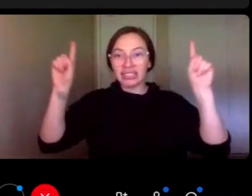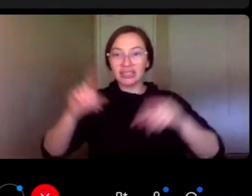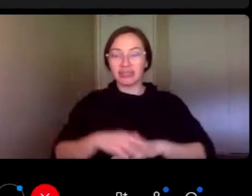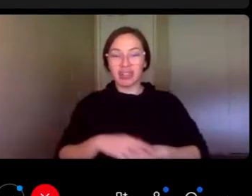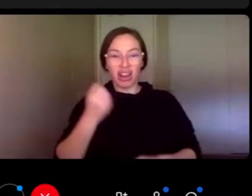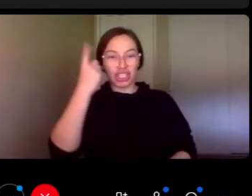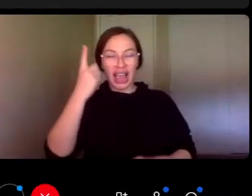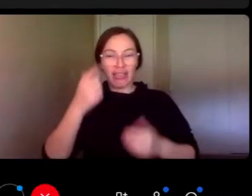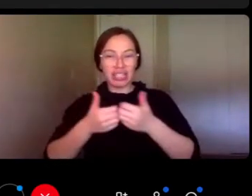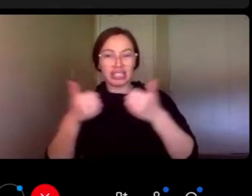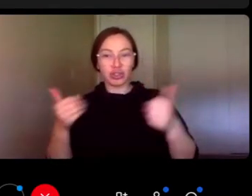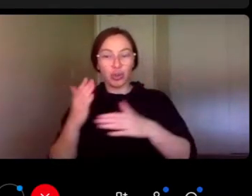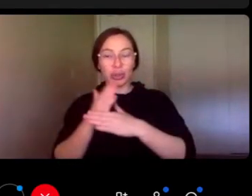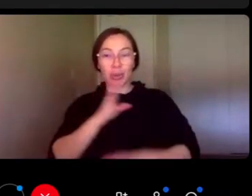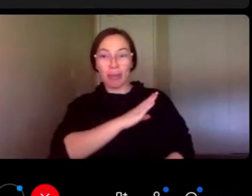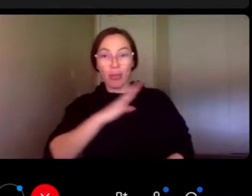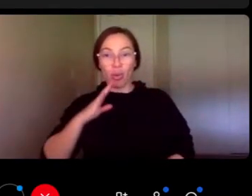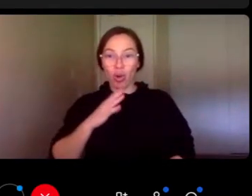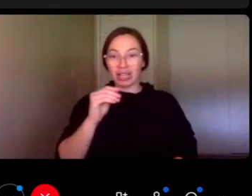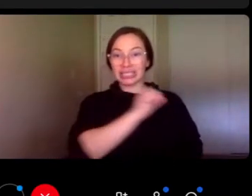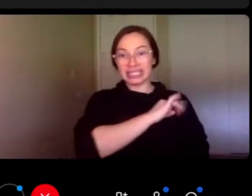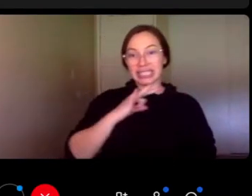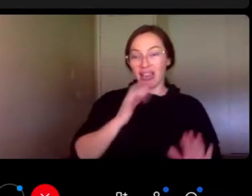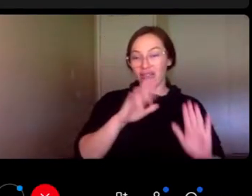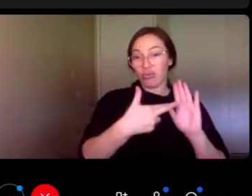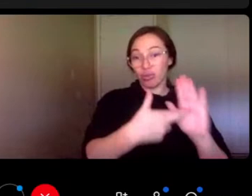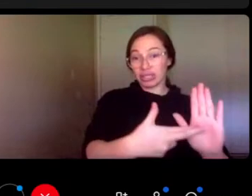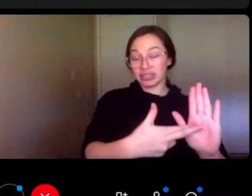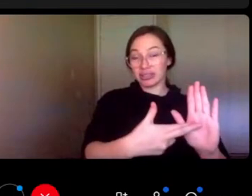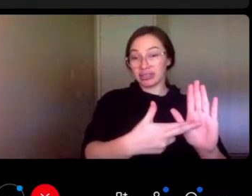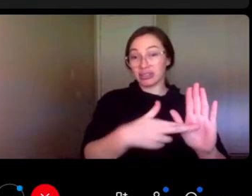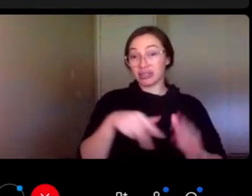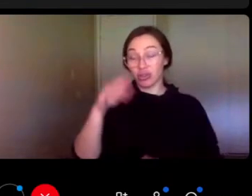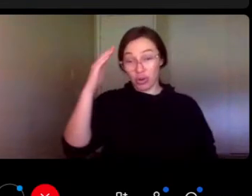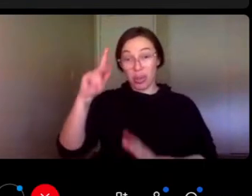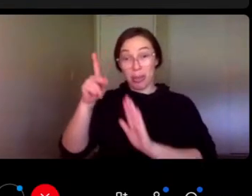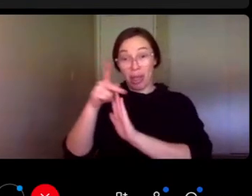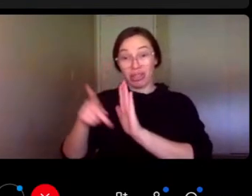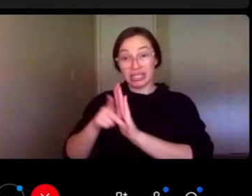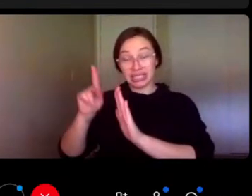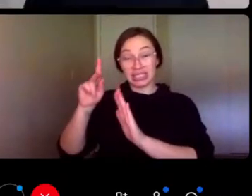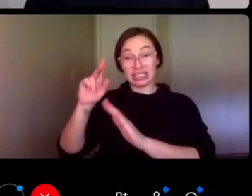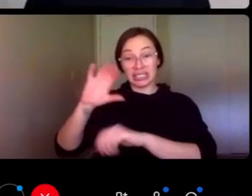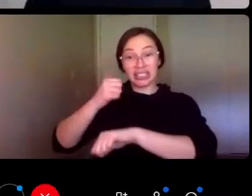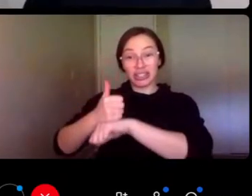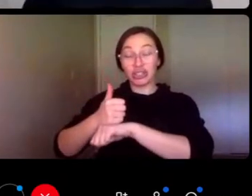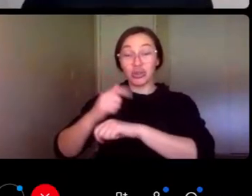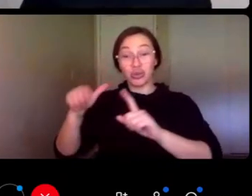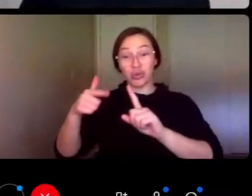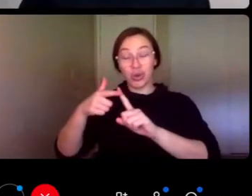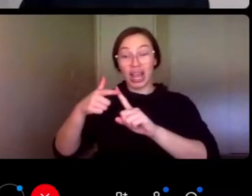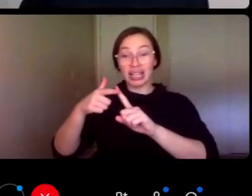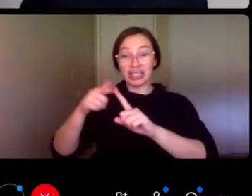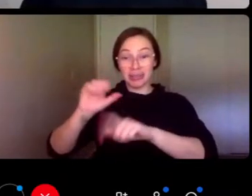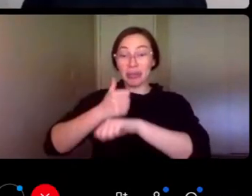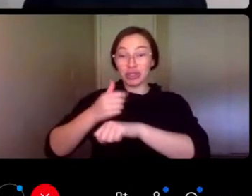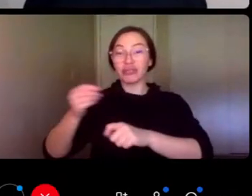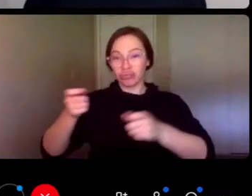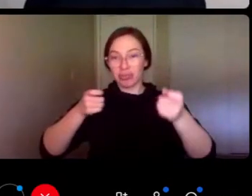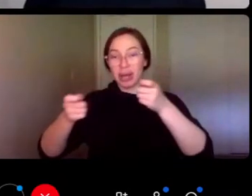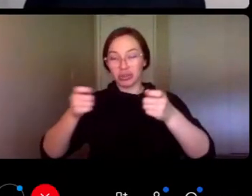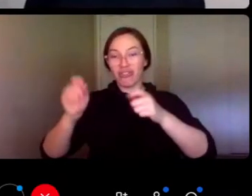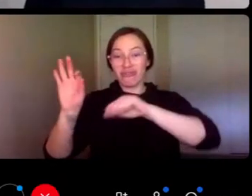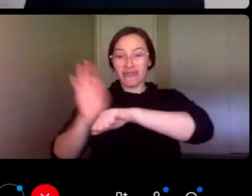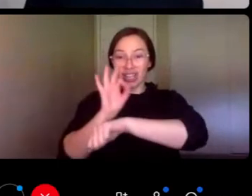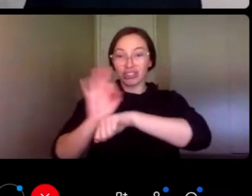distinction between board and staff roles. You're the policy setters. Remember, when it comes to implementation and management